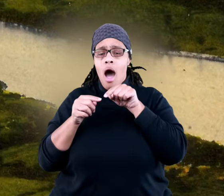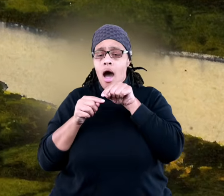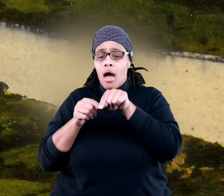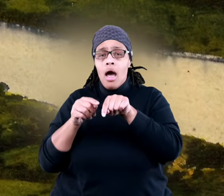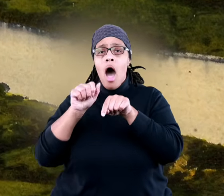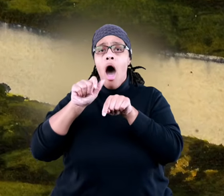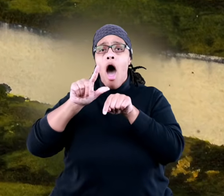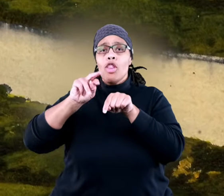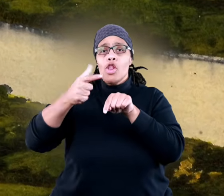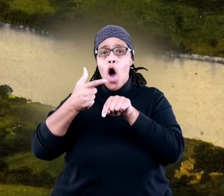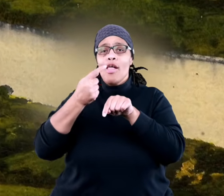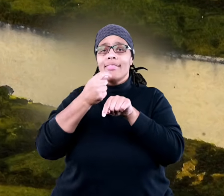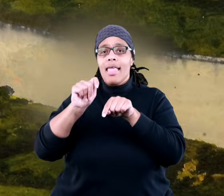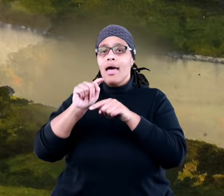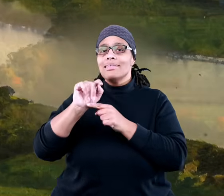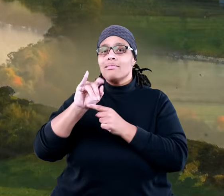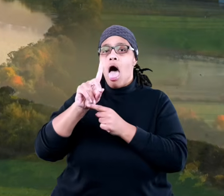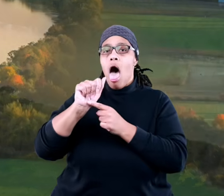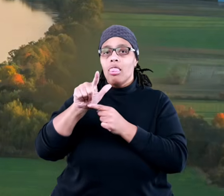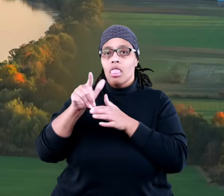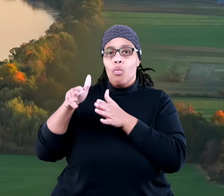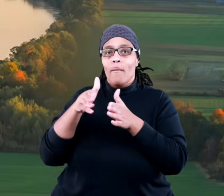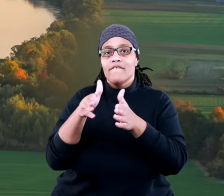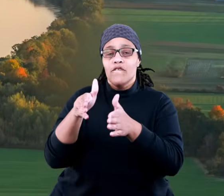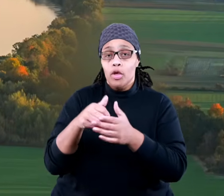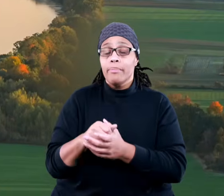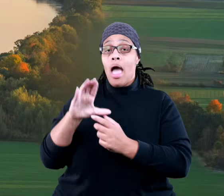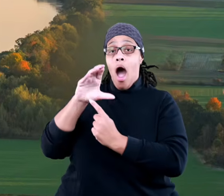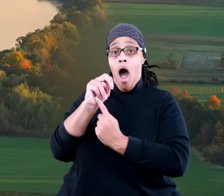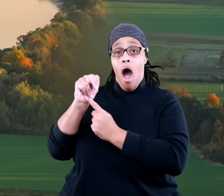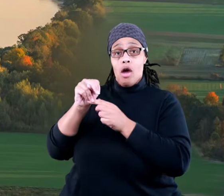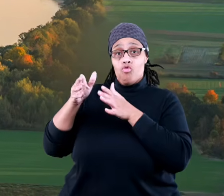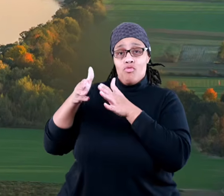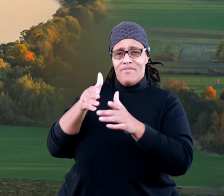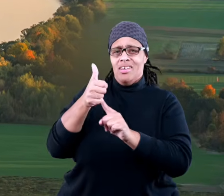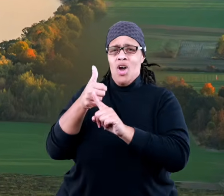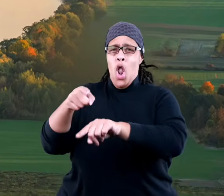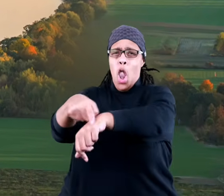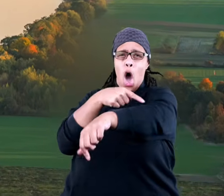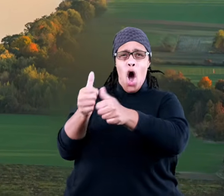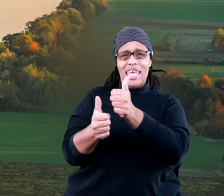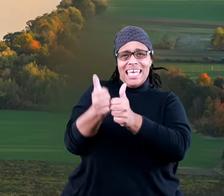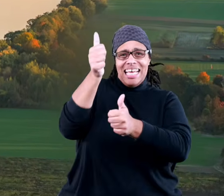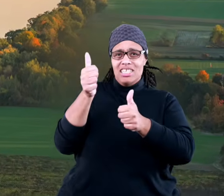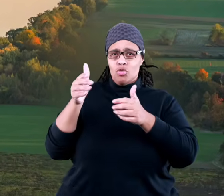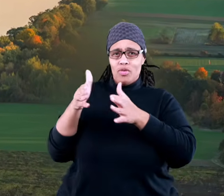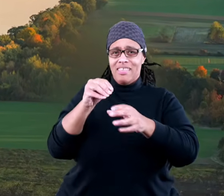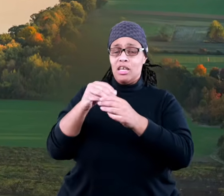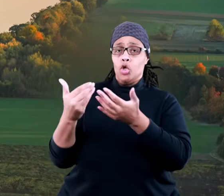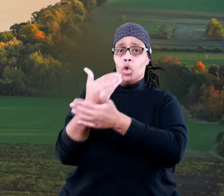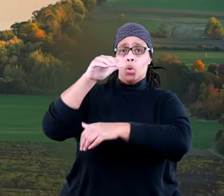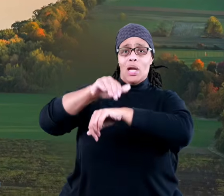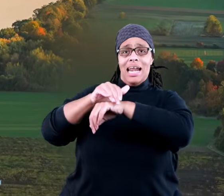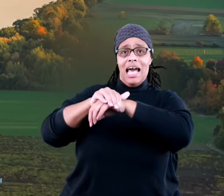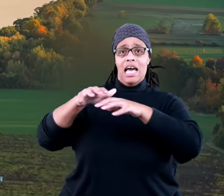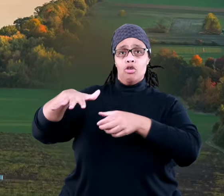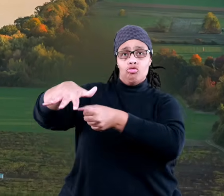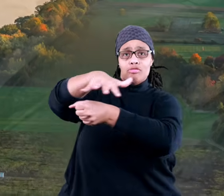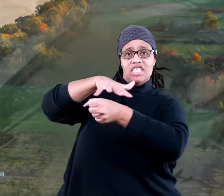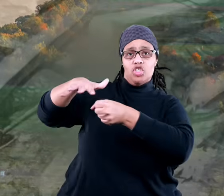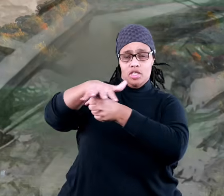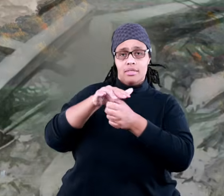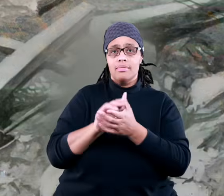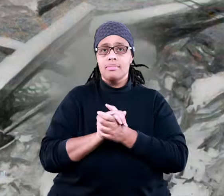interpreted means along the tidal river. And the Connecticut River is the longest river in the New England region.